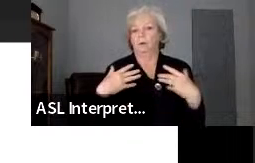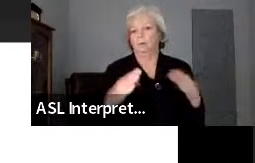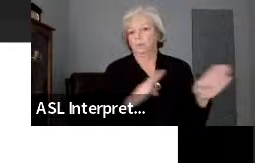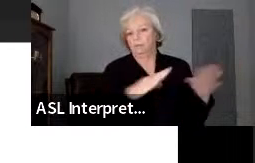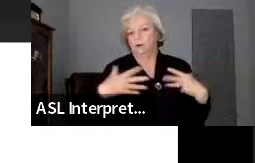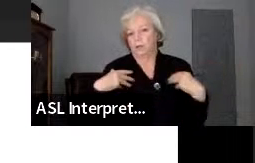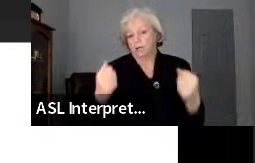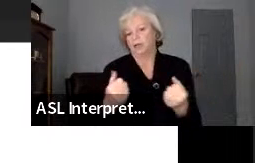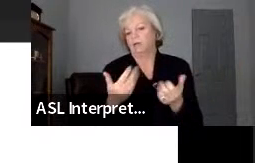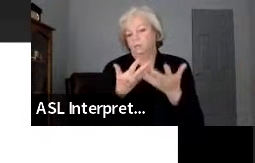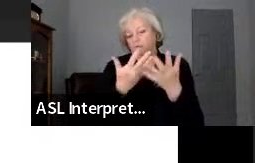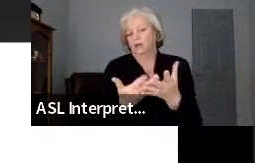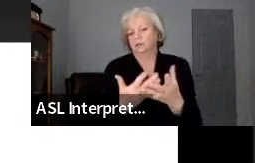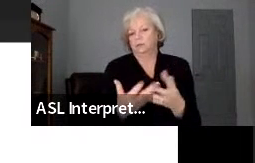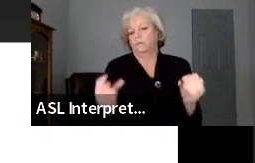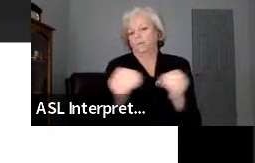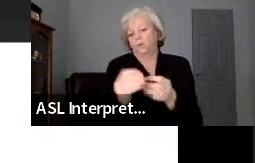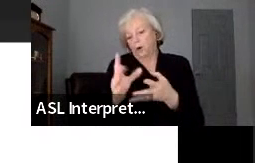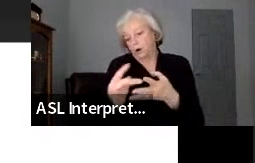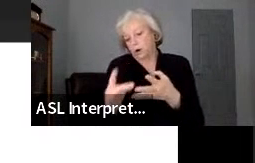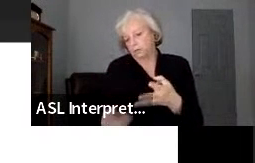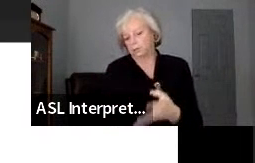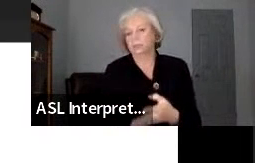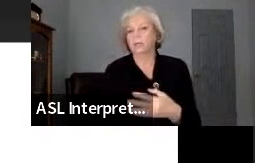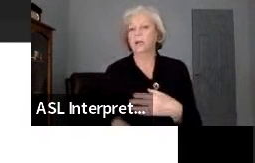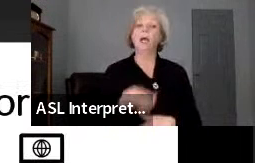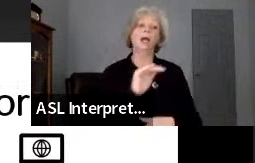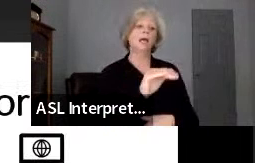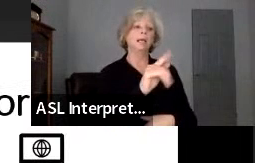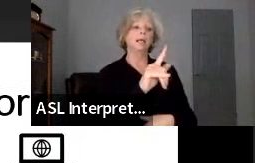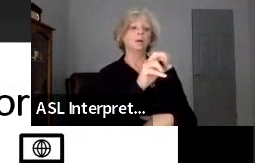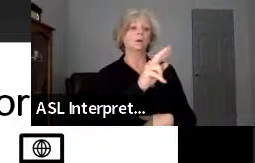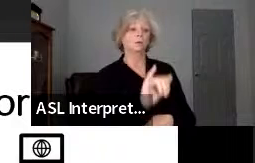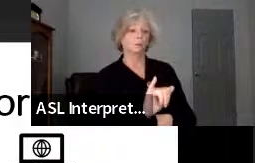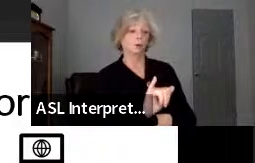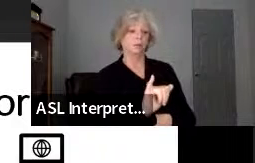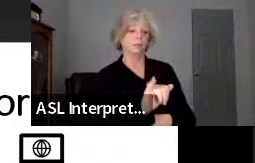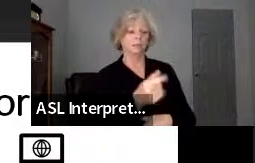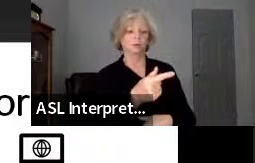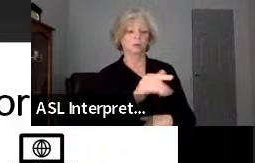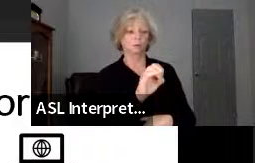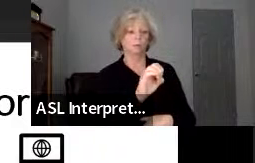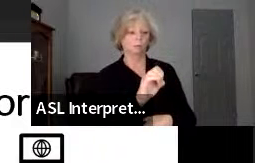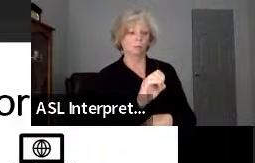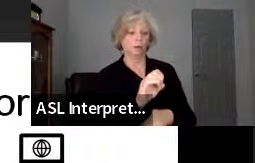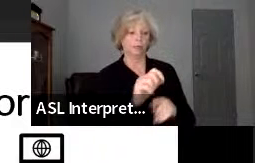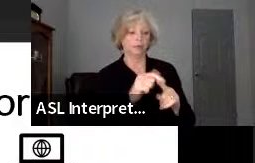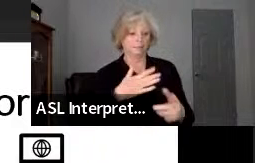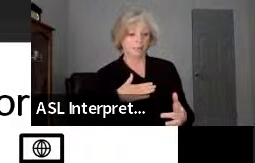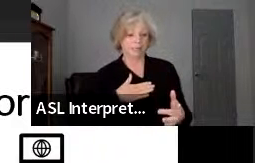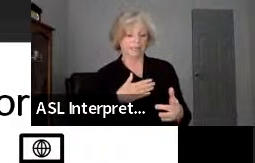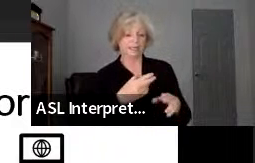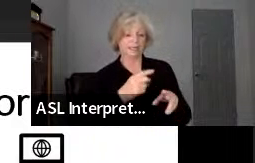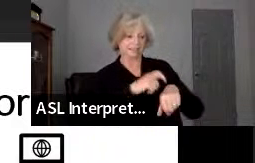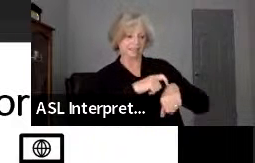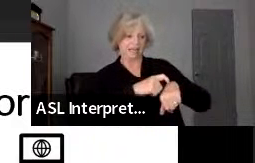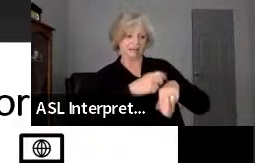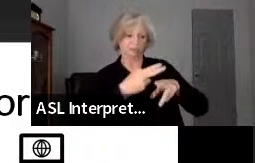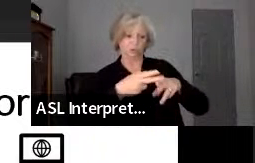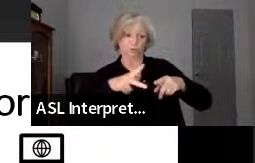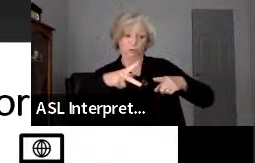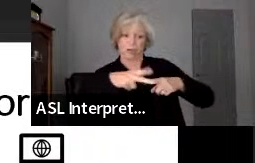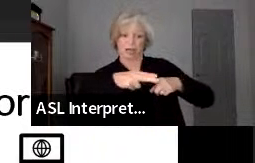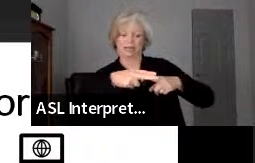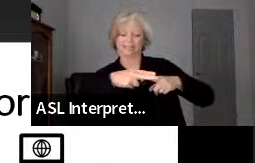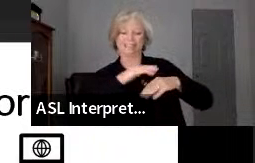Next slide, please. Hey, Lori, this is Greg Hodge. Let me give you a little time check, because you're almost at time, and you will run out of